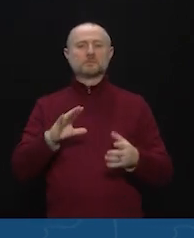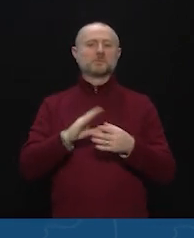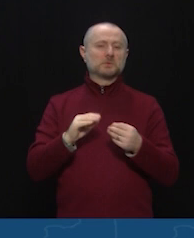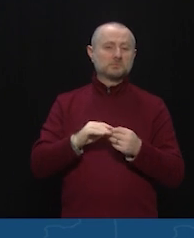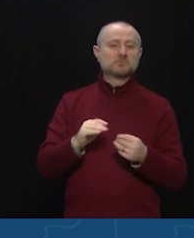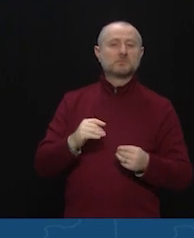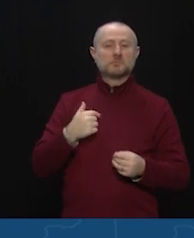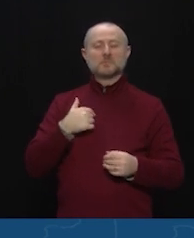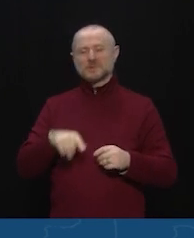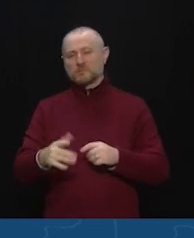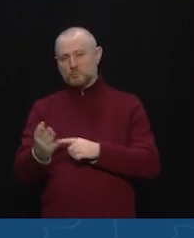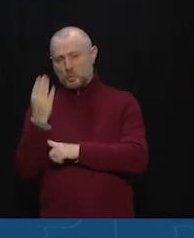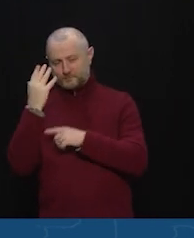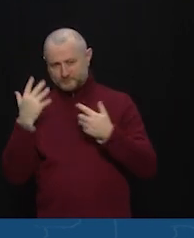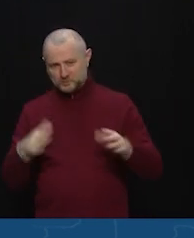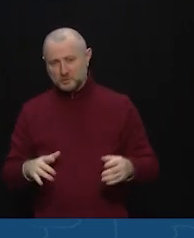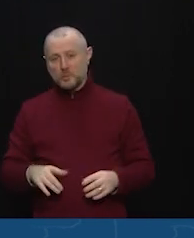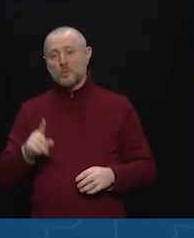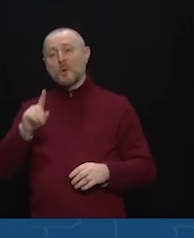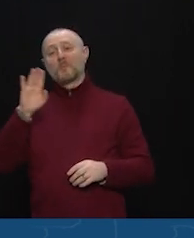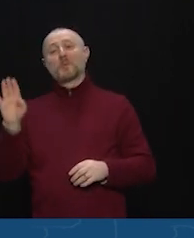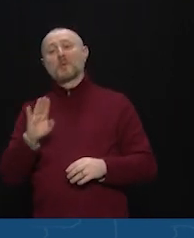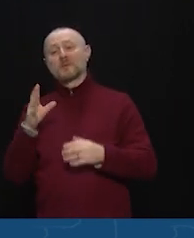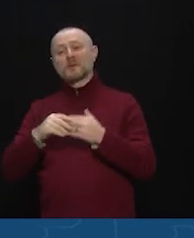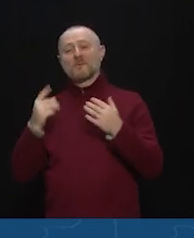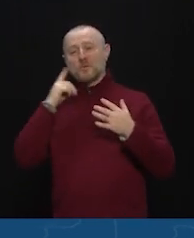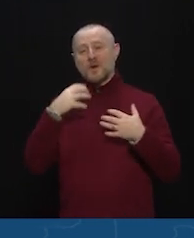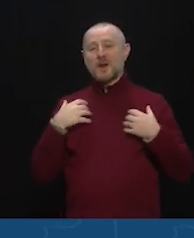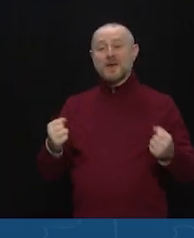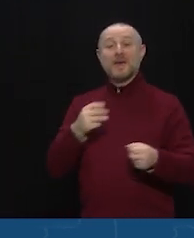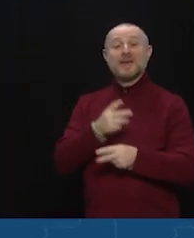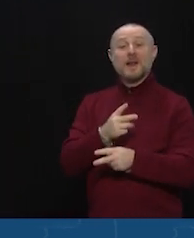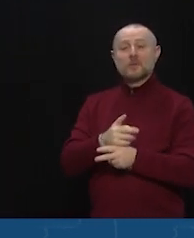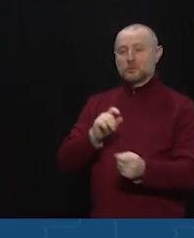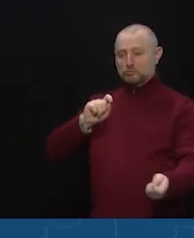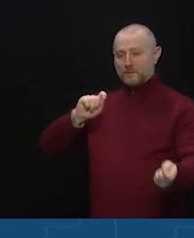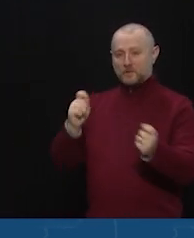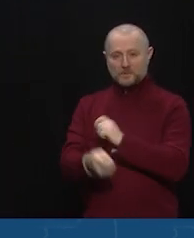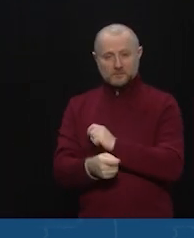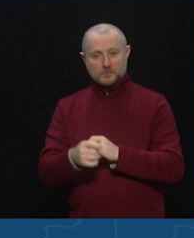morning. $1 billion for healthcare transformation. We're also setting aside $1 billion